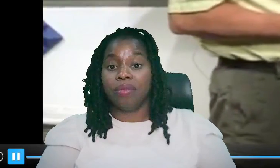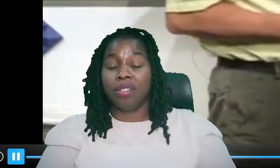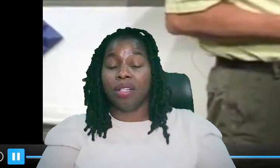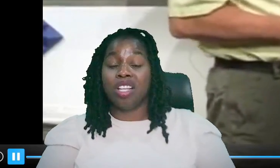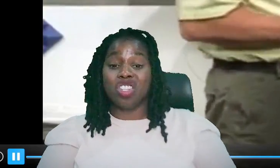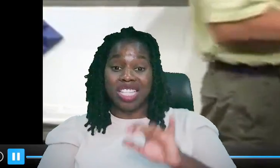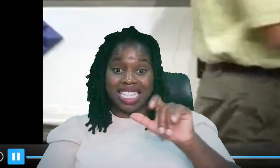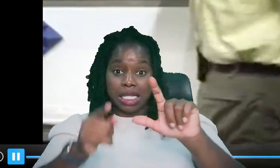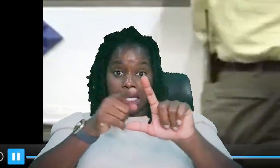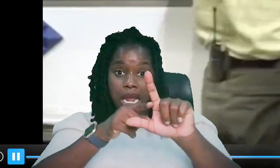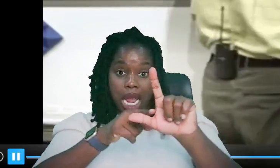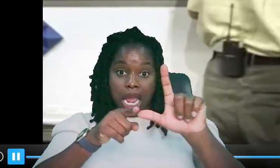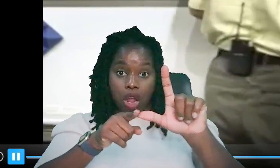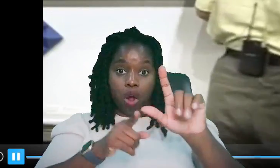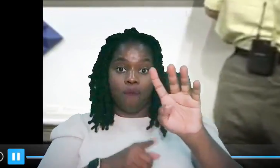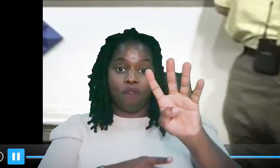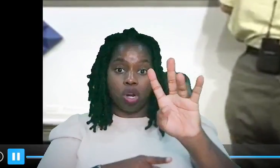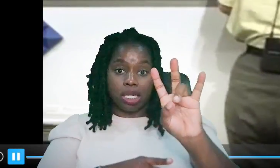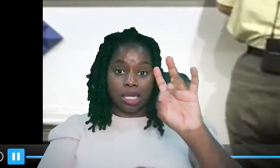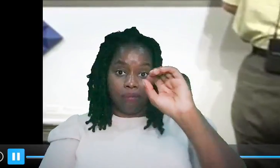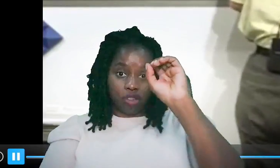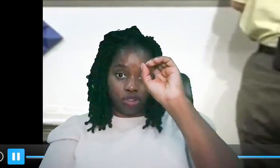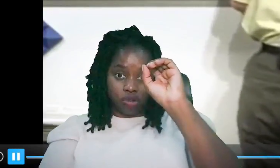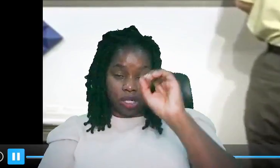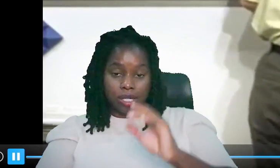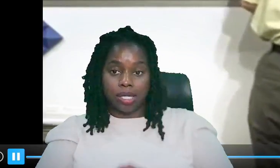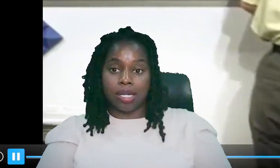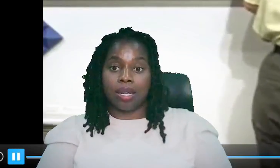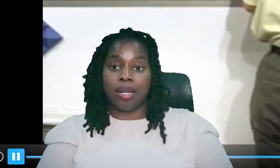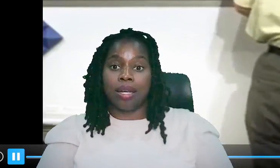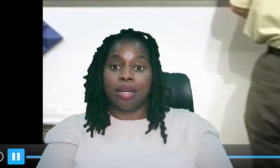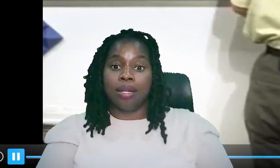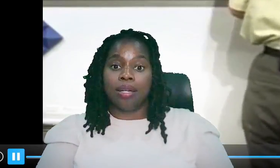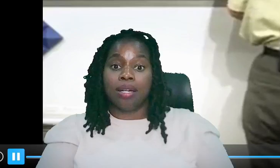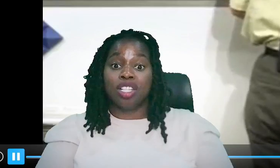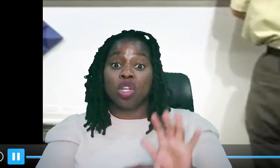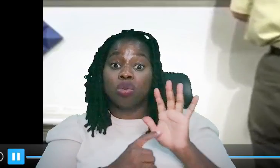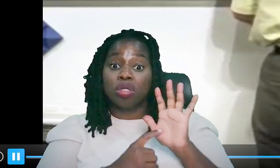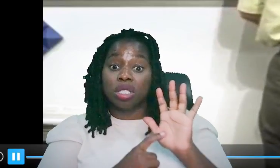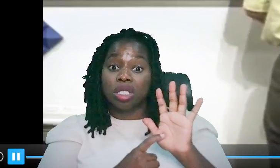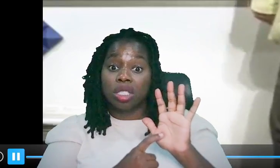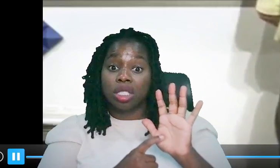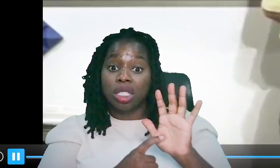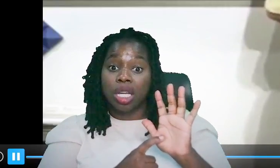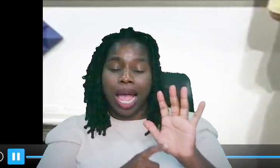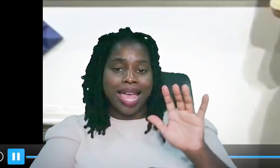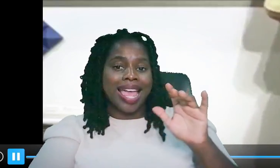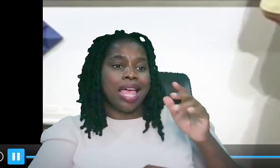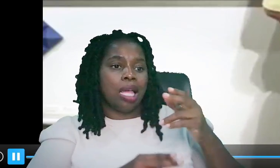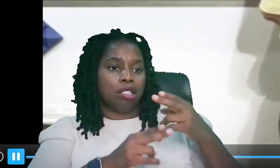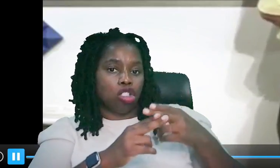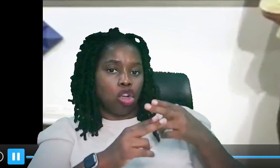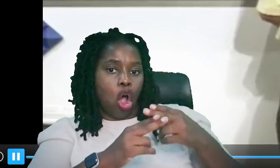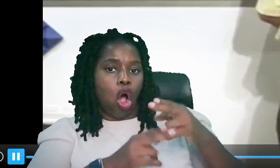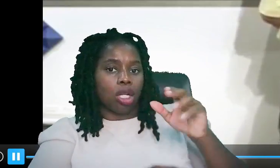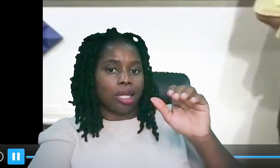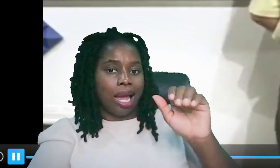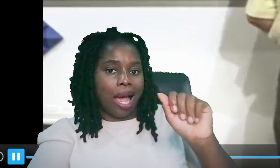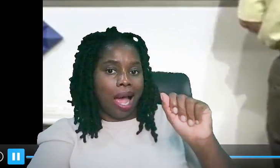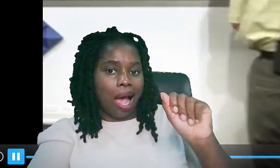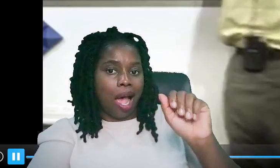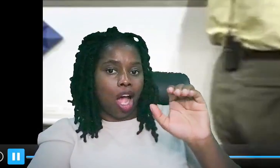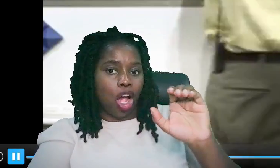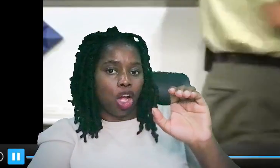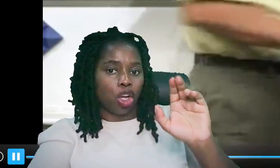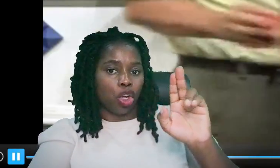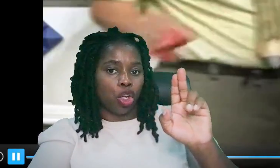particular angle was 47 degrees, and it's an example of what we call an acute angle.